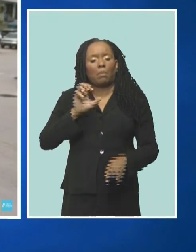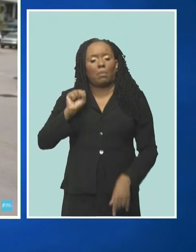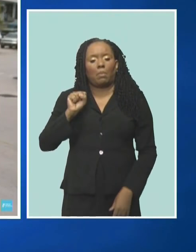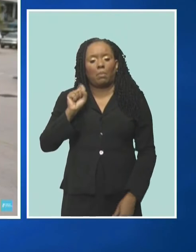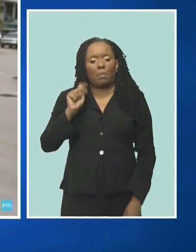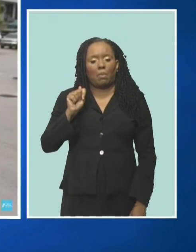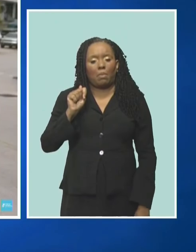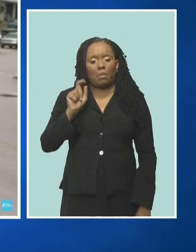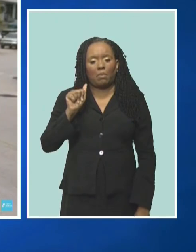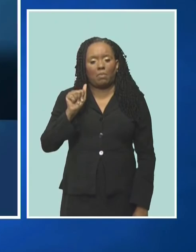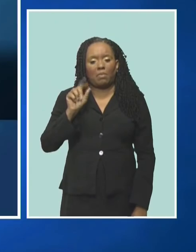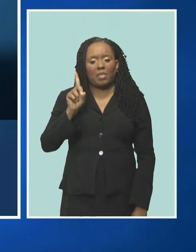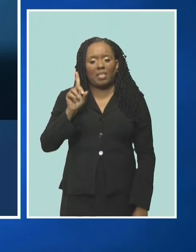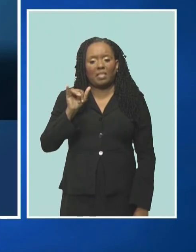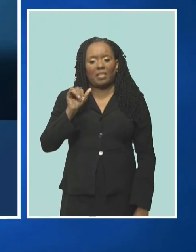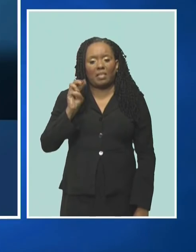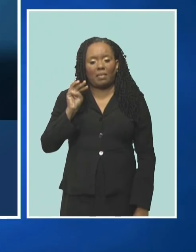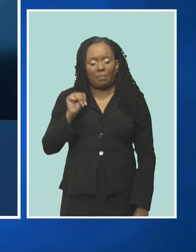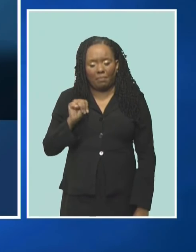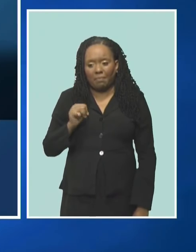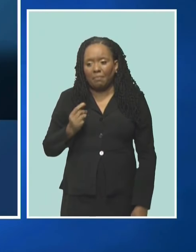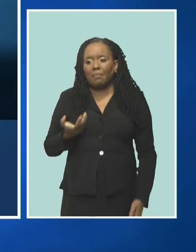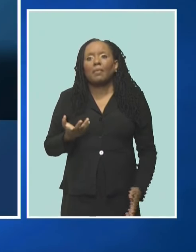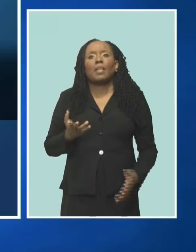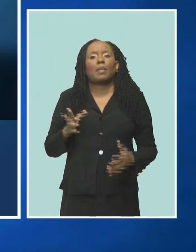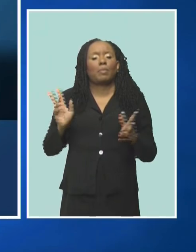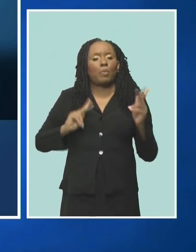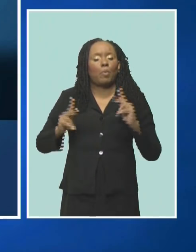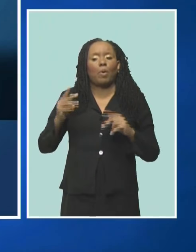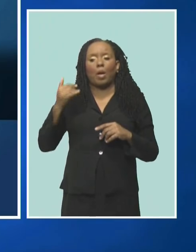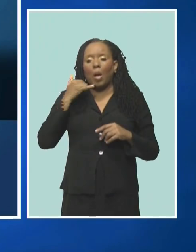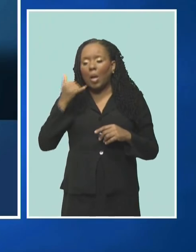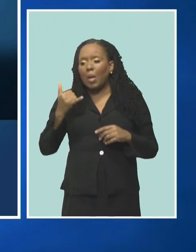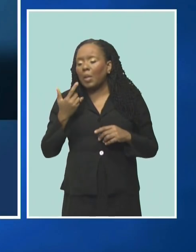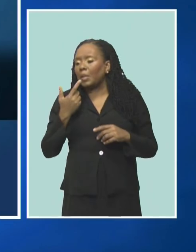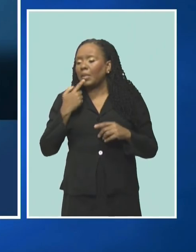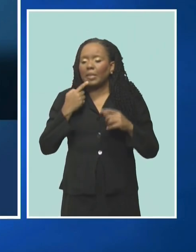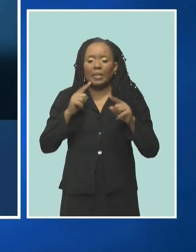highway, they was calling and saying, we don't want to go there again. But